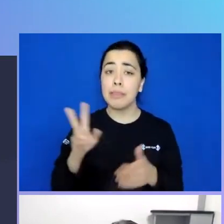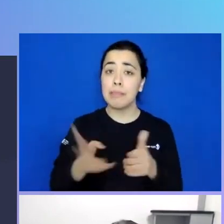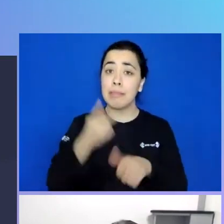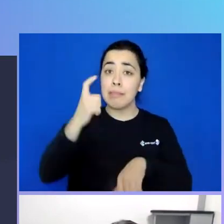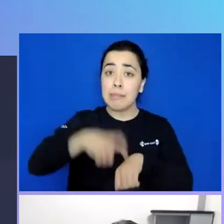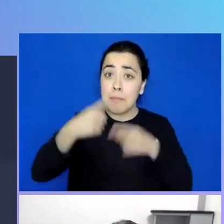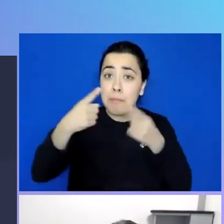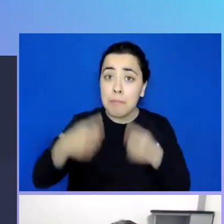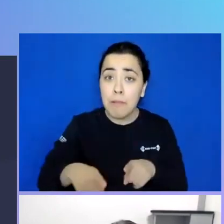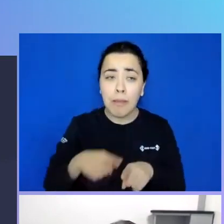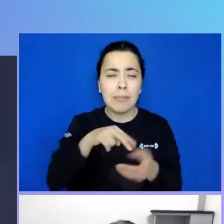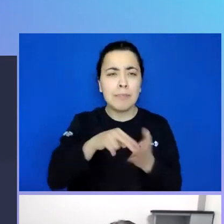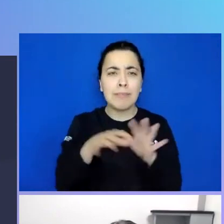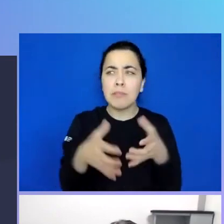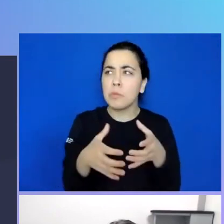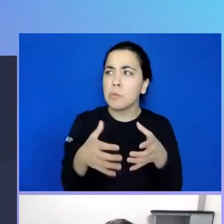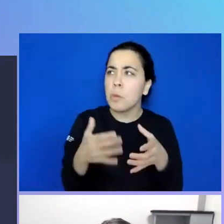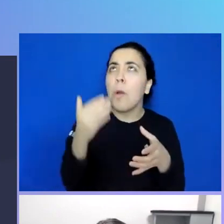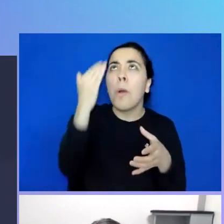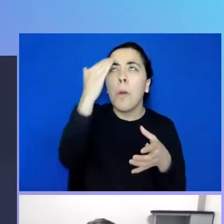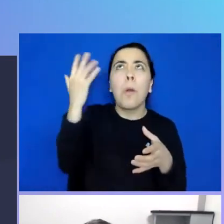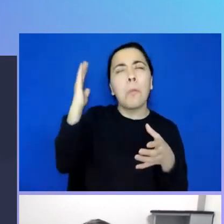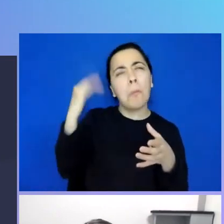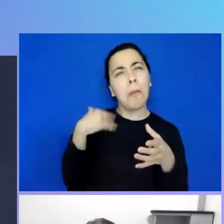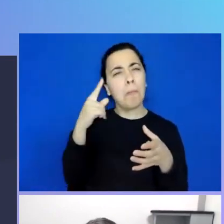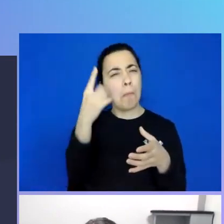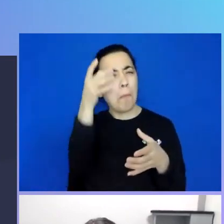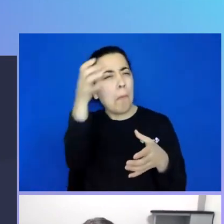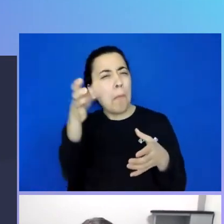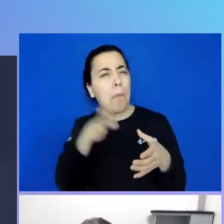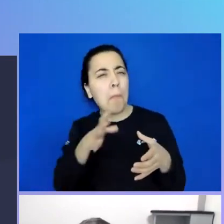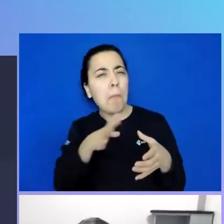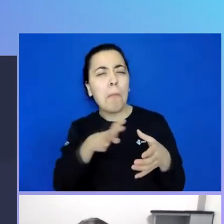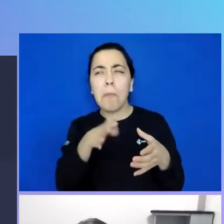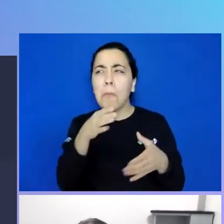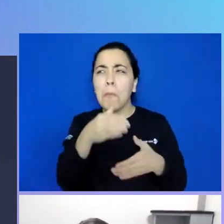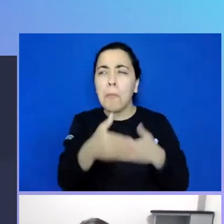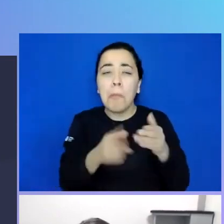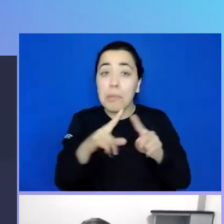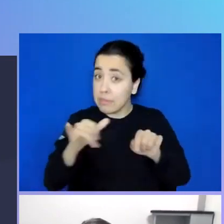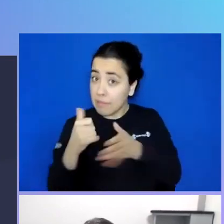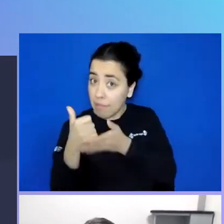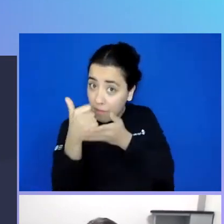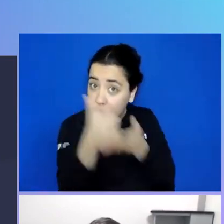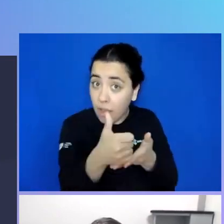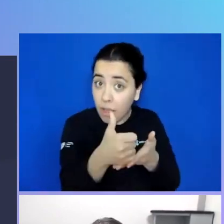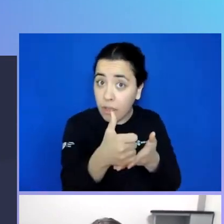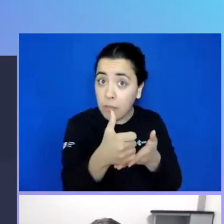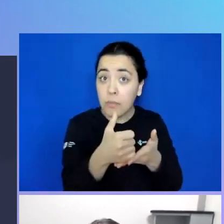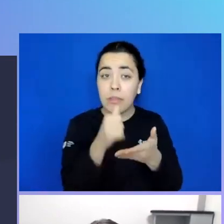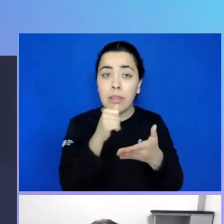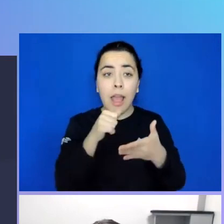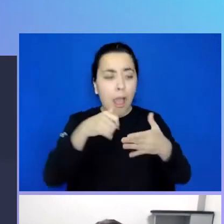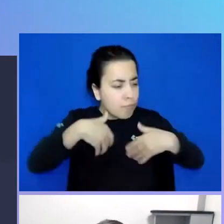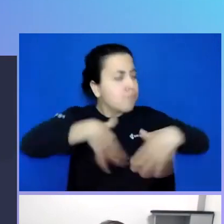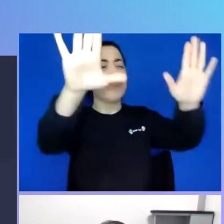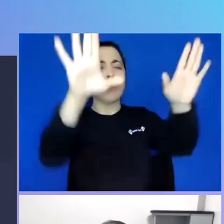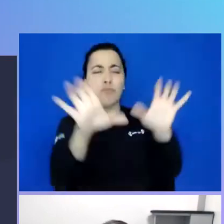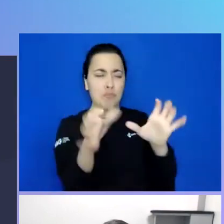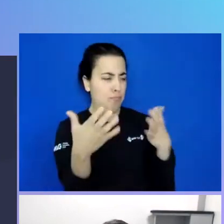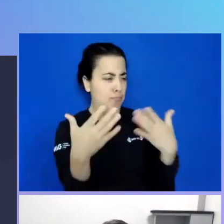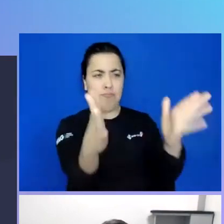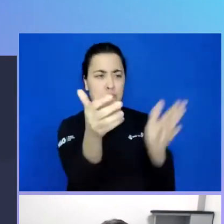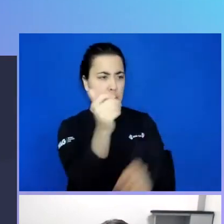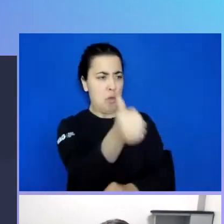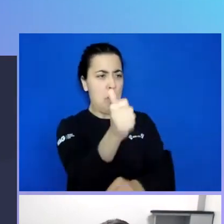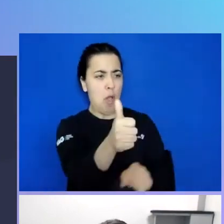a little bit. They have an idea. You still help them quite a bit. You're not turning them loose to do all of this on their own.